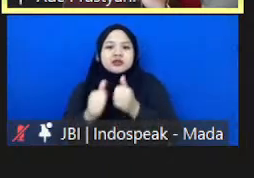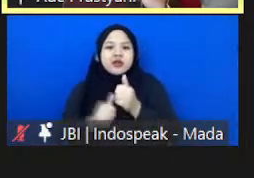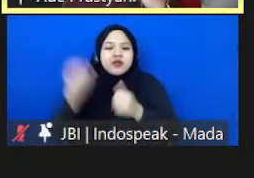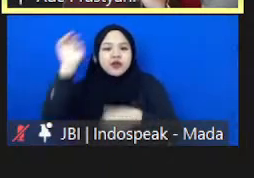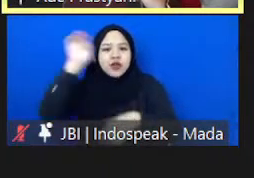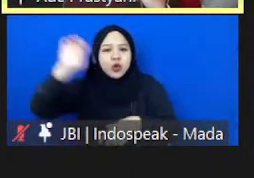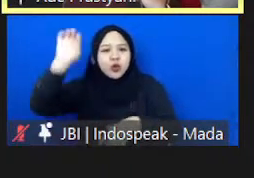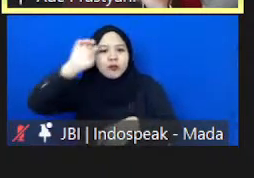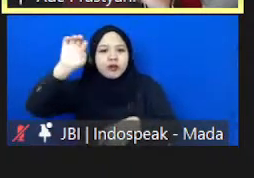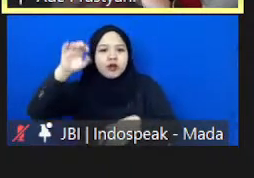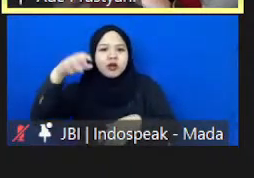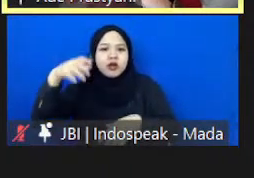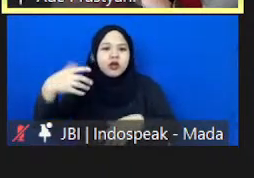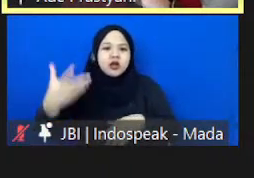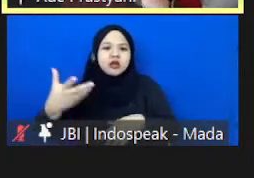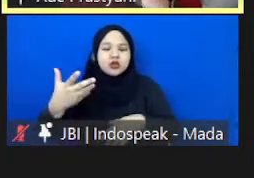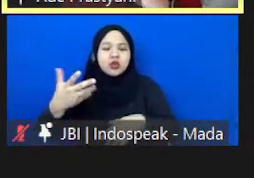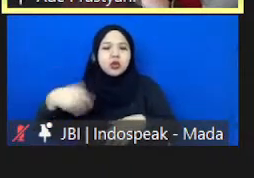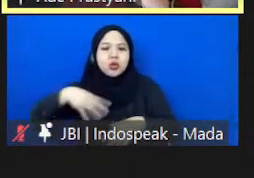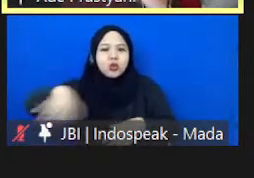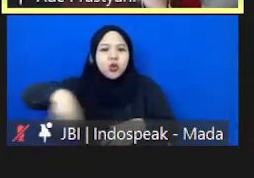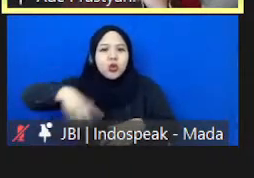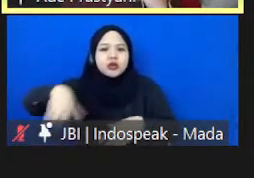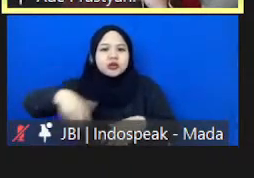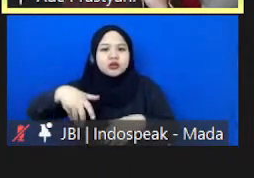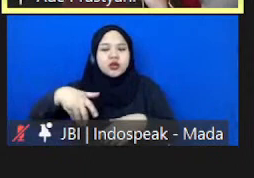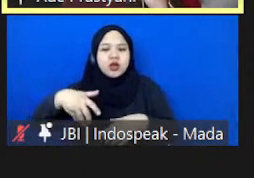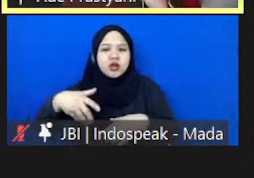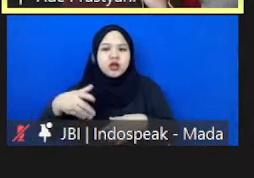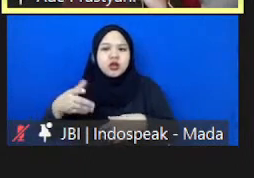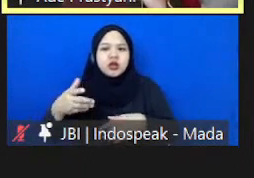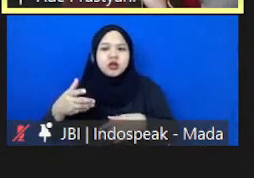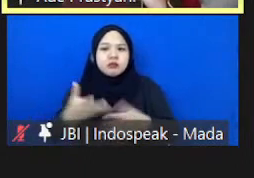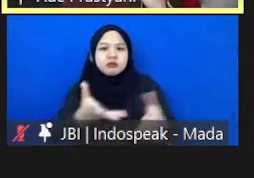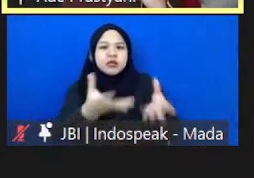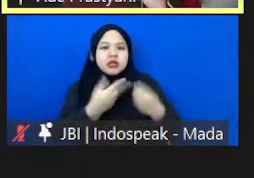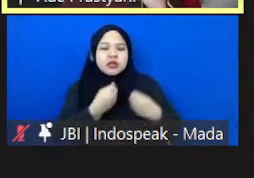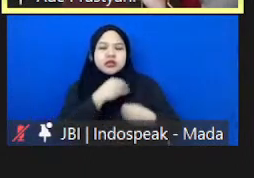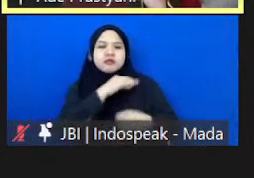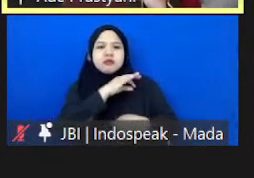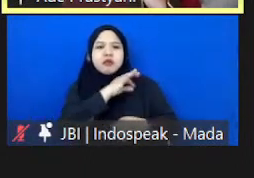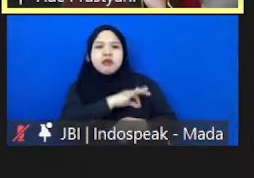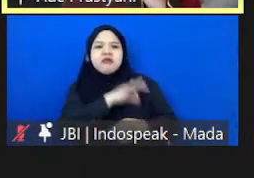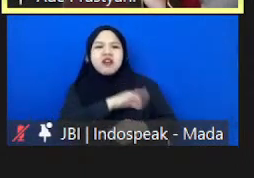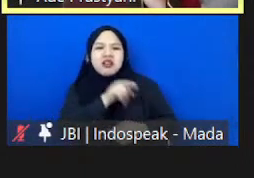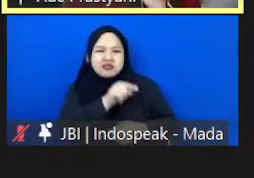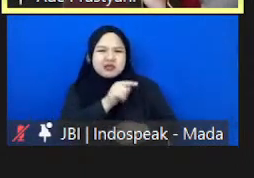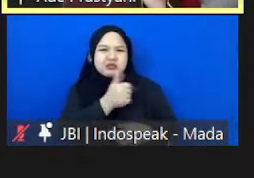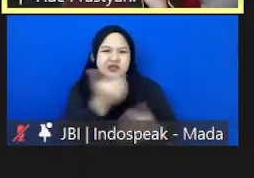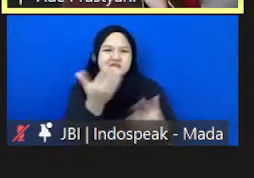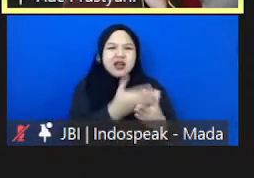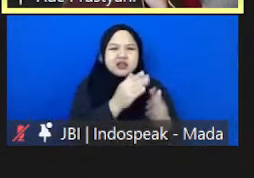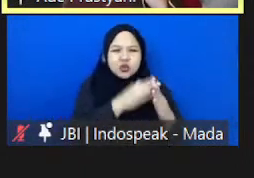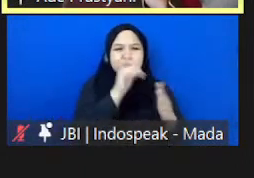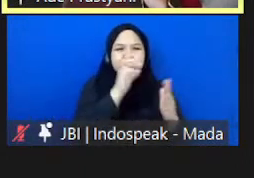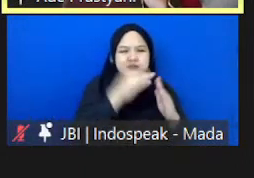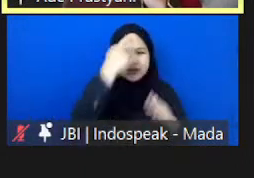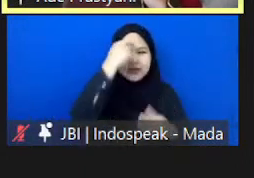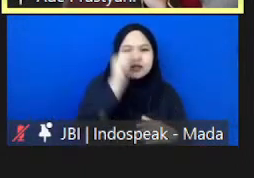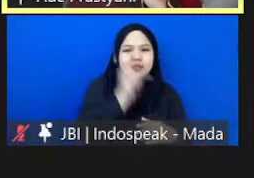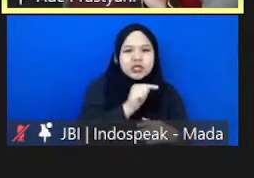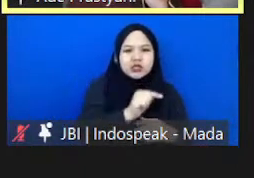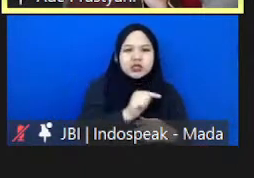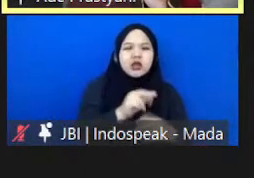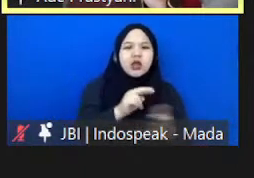or family or kin were beneficiaries of European hospitals, which were the